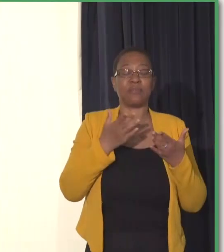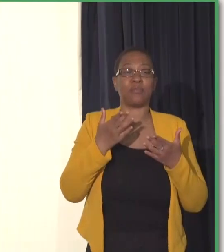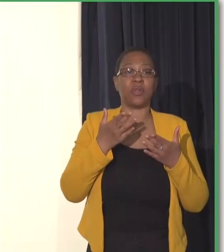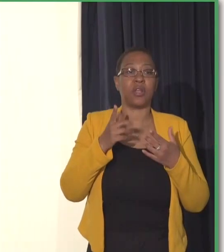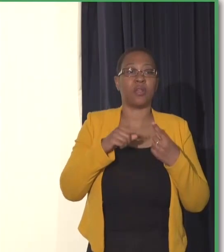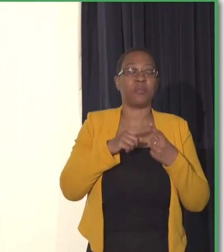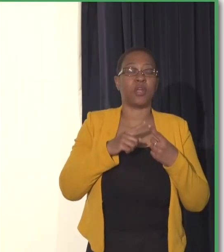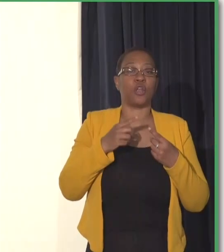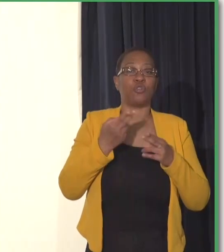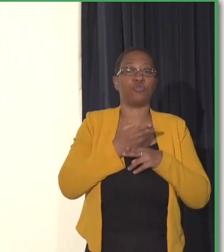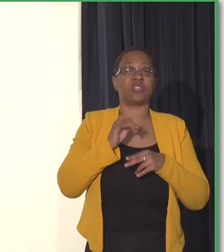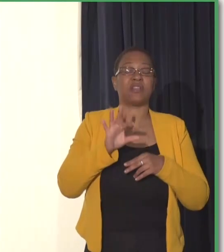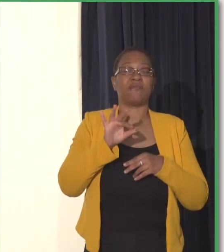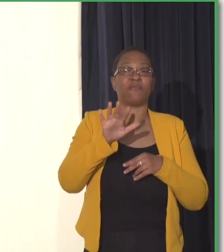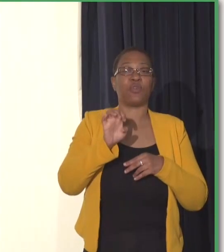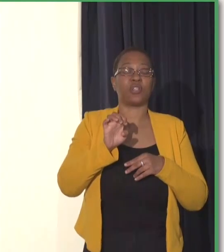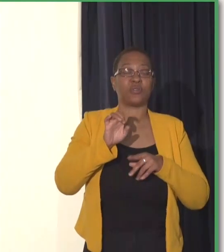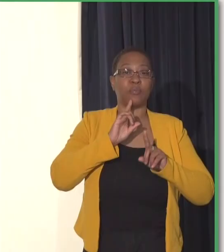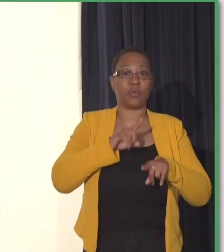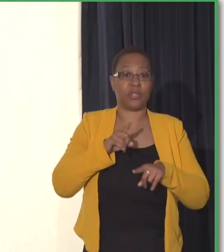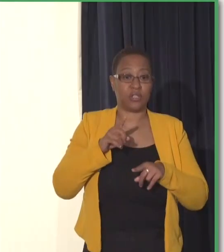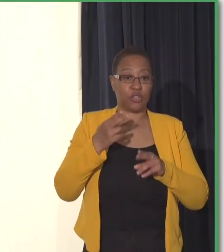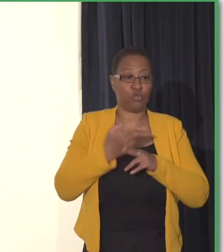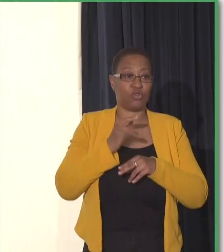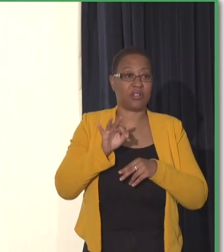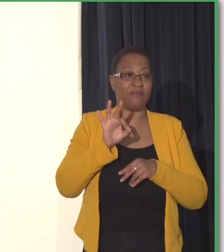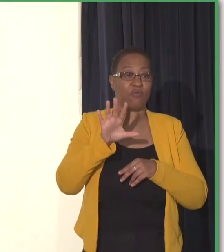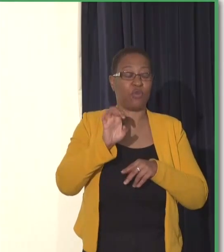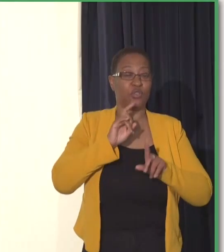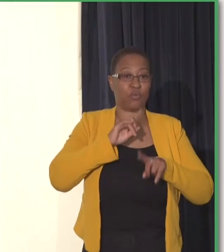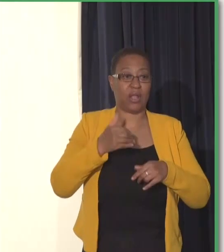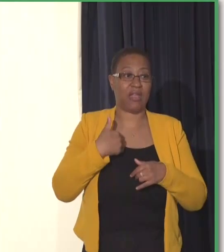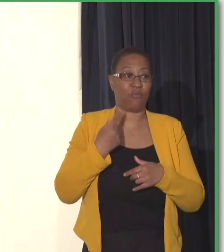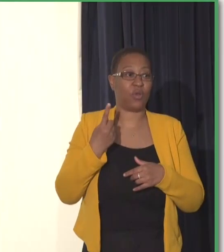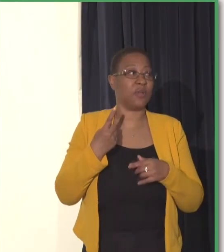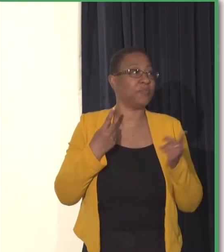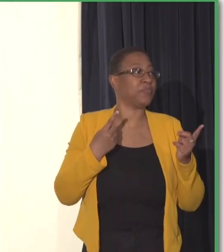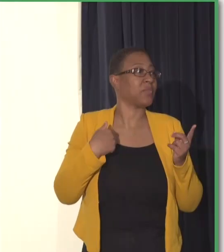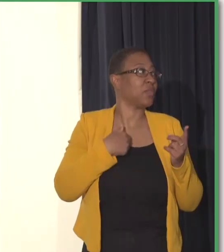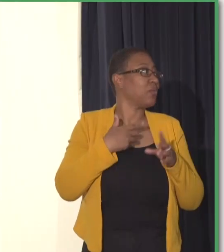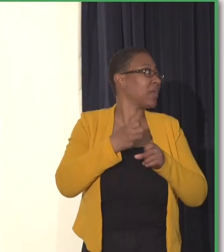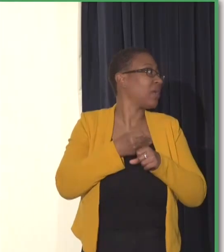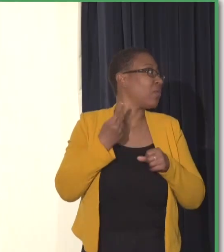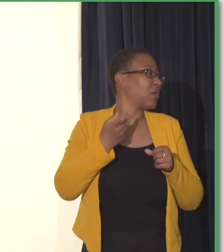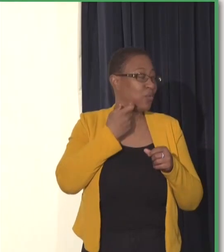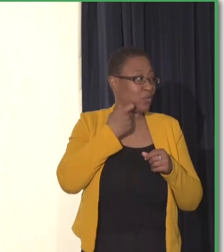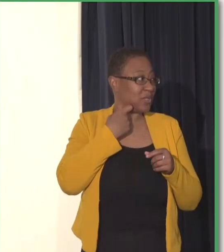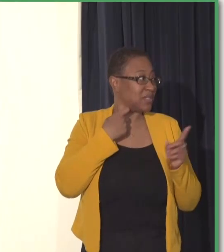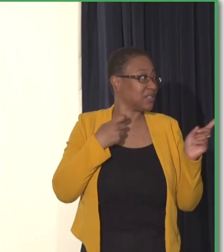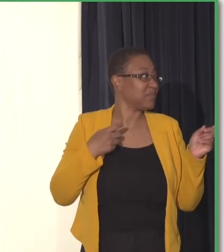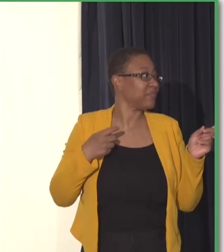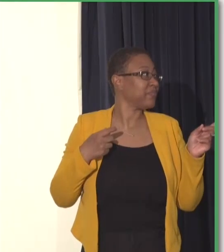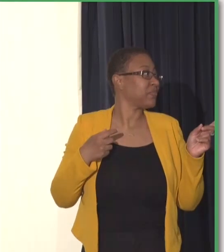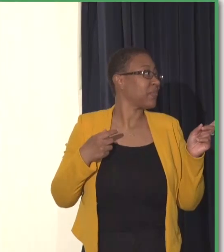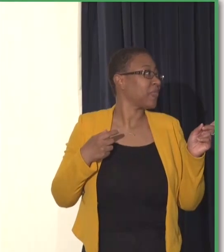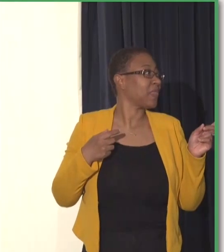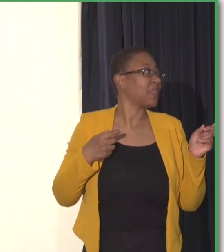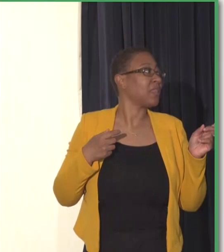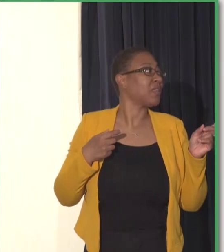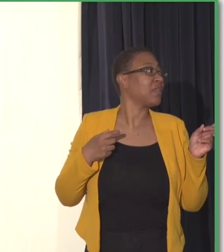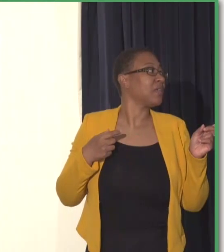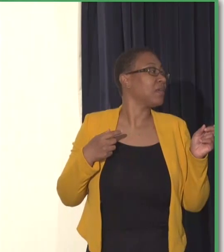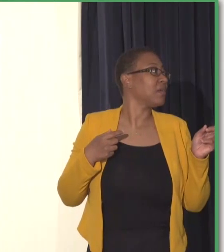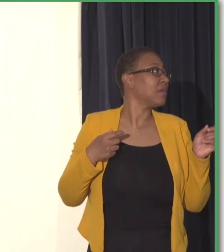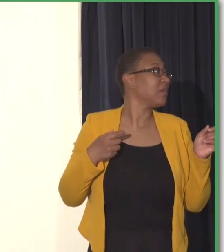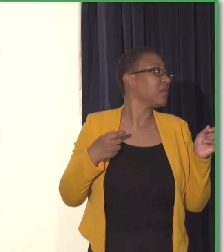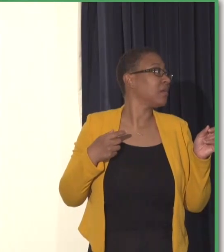force report. Is there a use of force report? Have we gotten one recently? Oh, I was about to. Okay. I was about